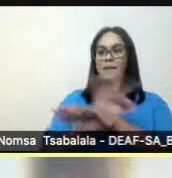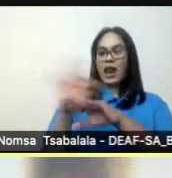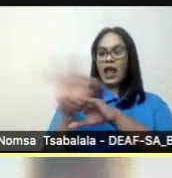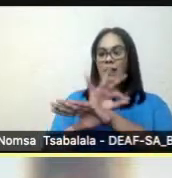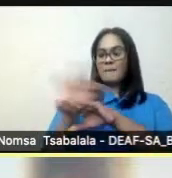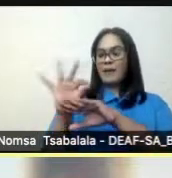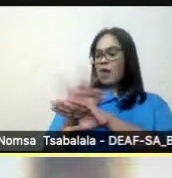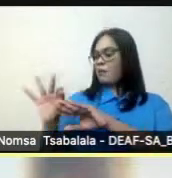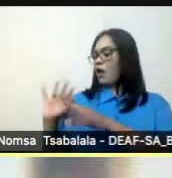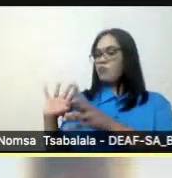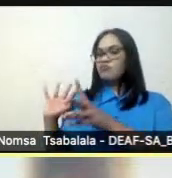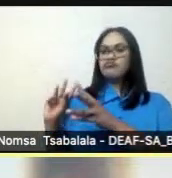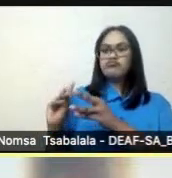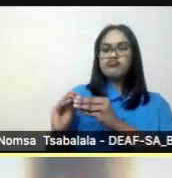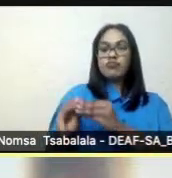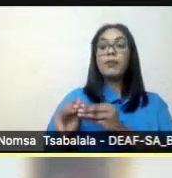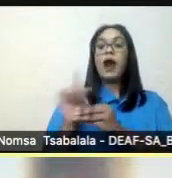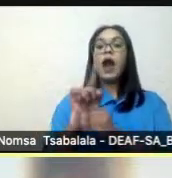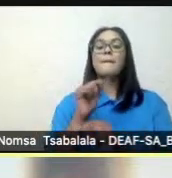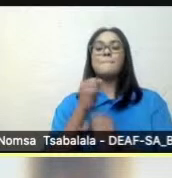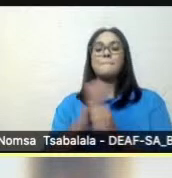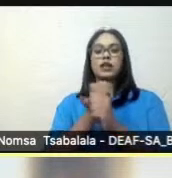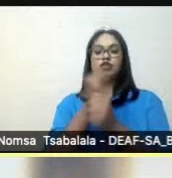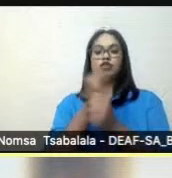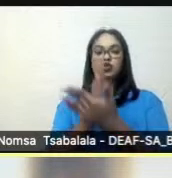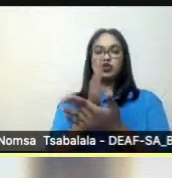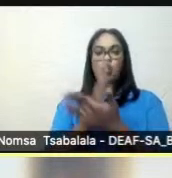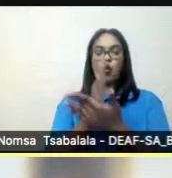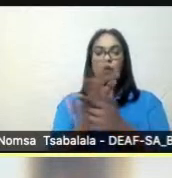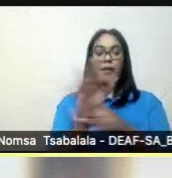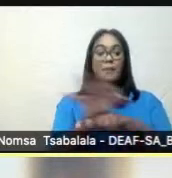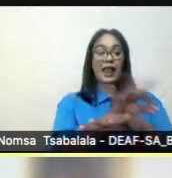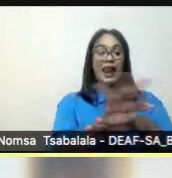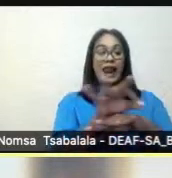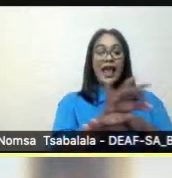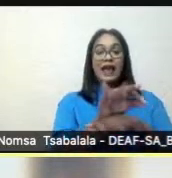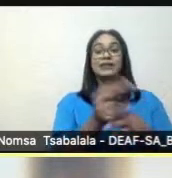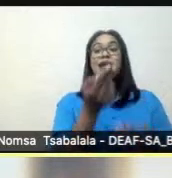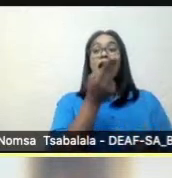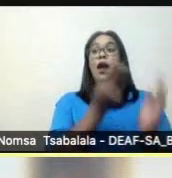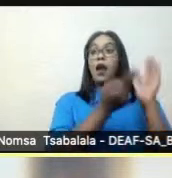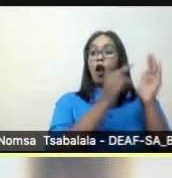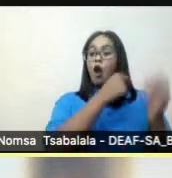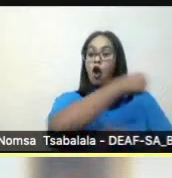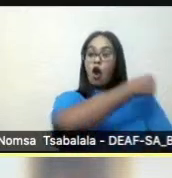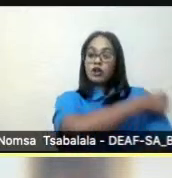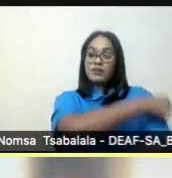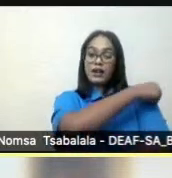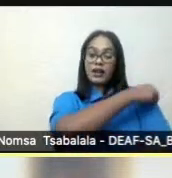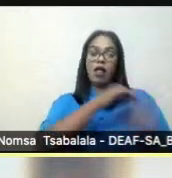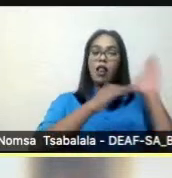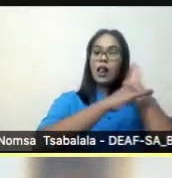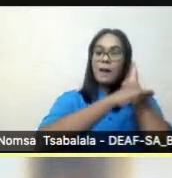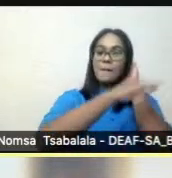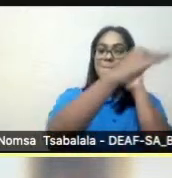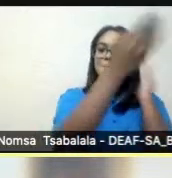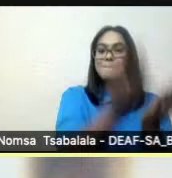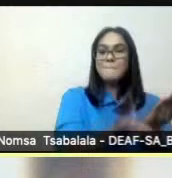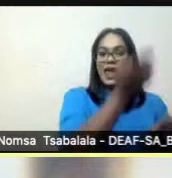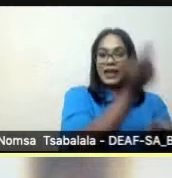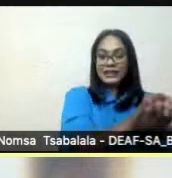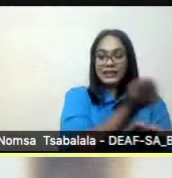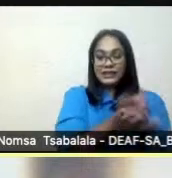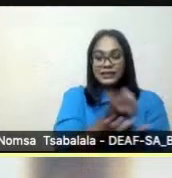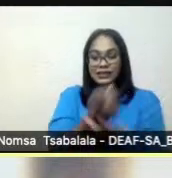are ready, and by that we mean, one, our beds must be available, and all hospital beds that were available and